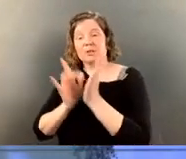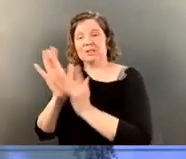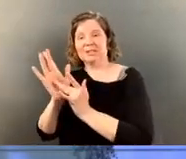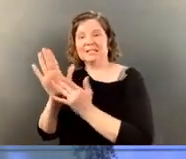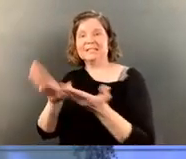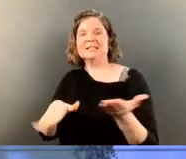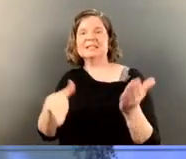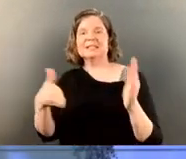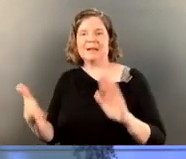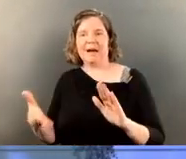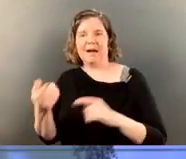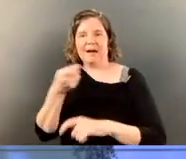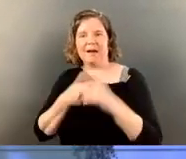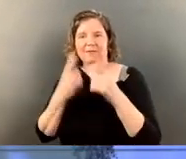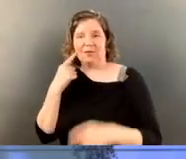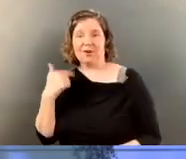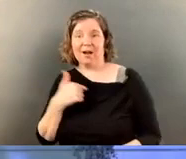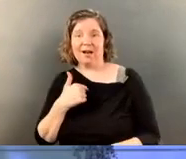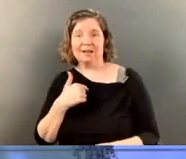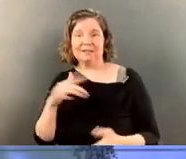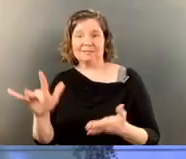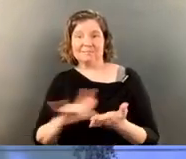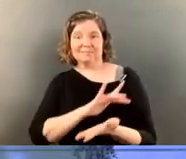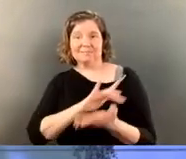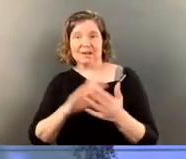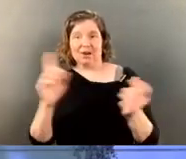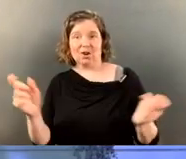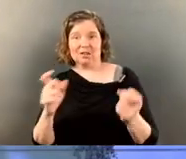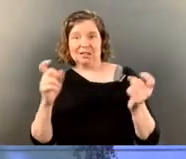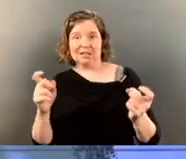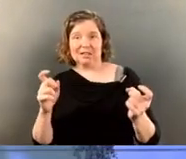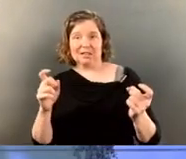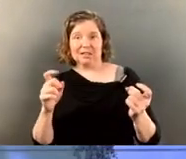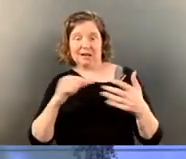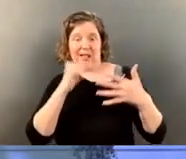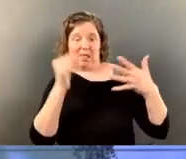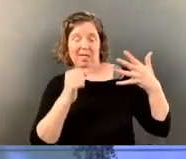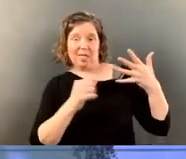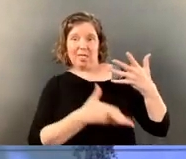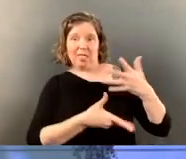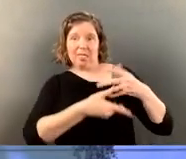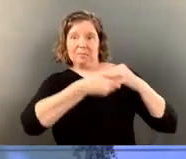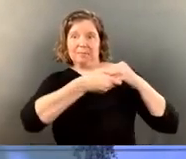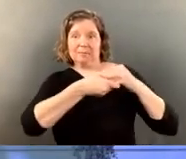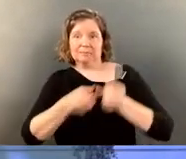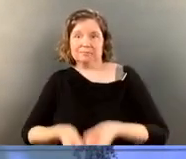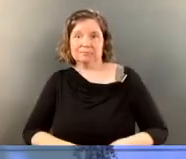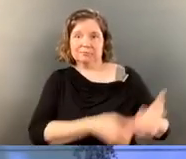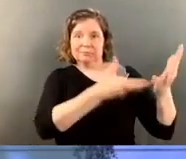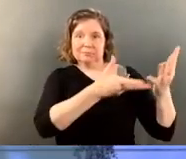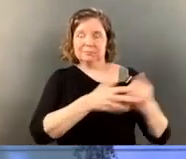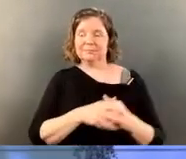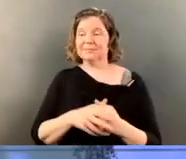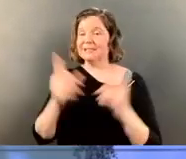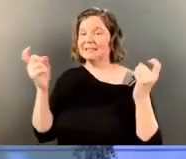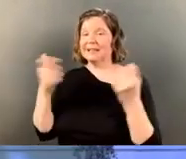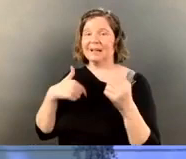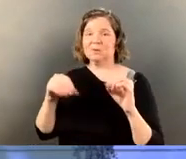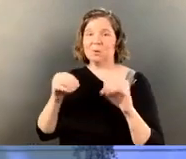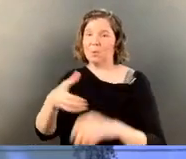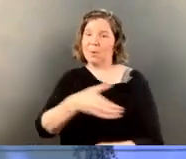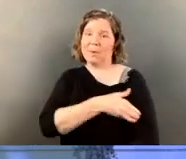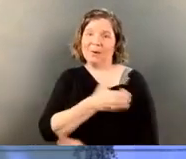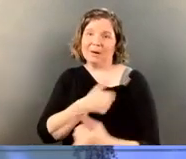Jesus died for us and paid the penalty for us. Satan no more has any power.